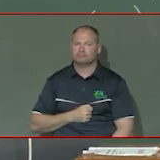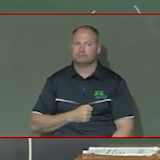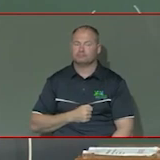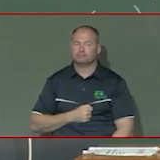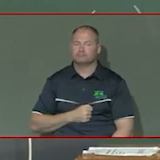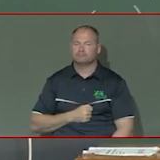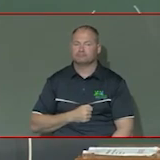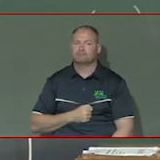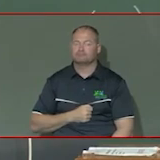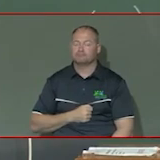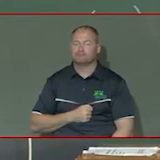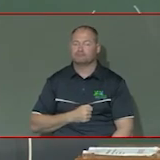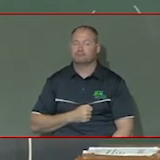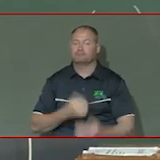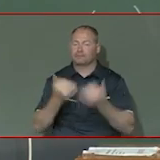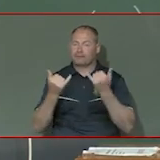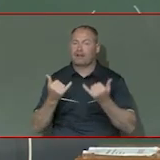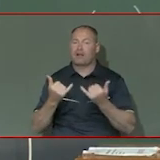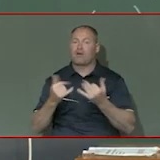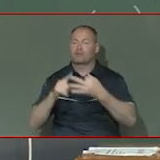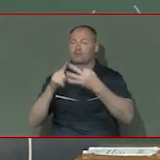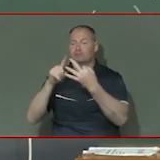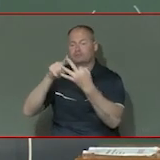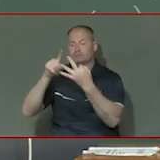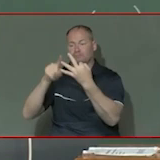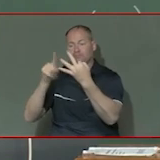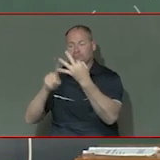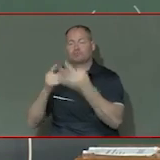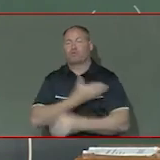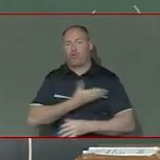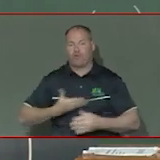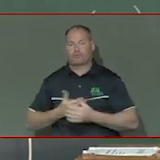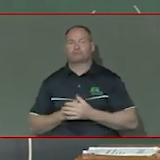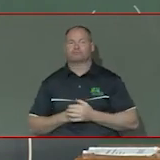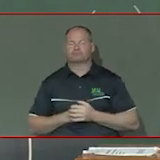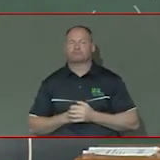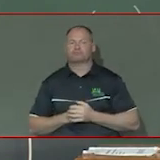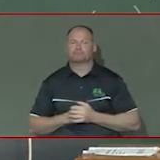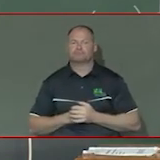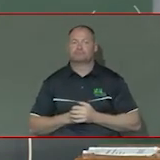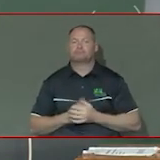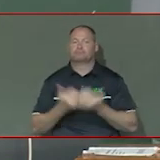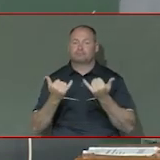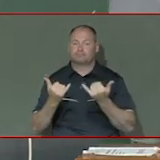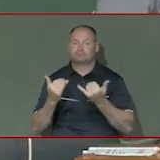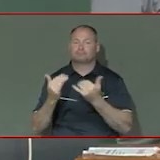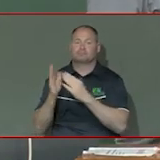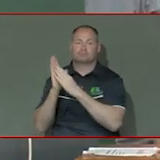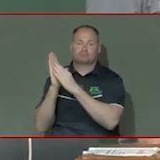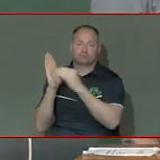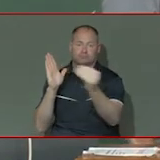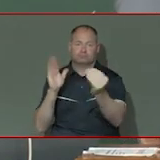2. Right, take note of that, please. I want you to write it down.